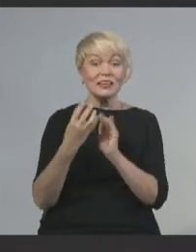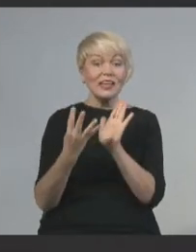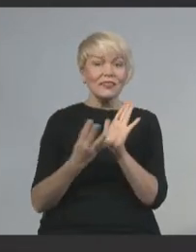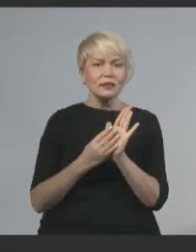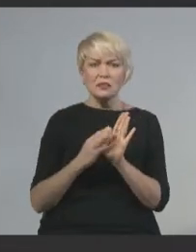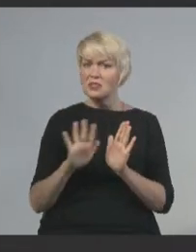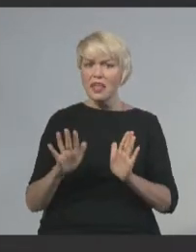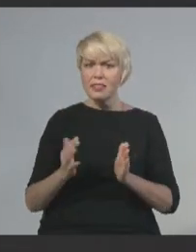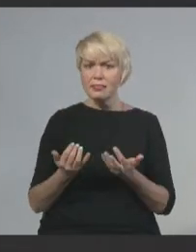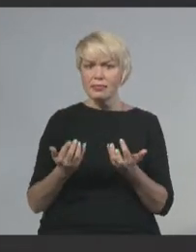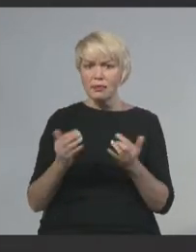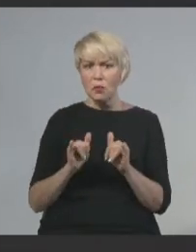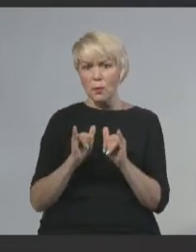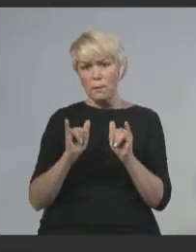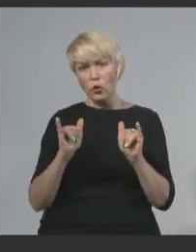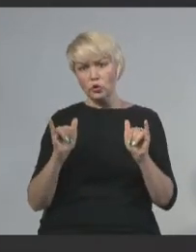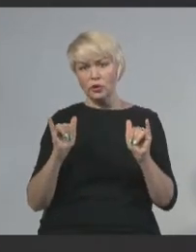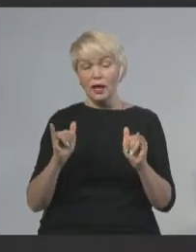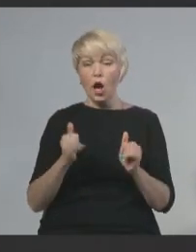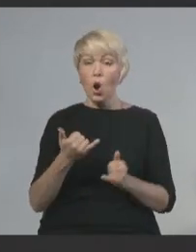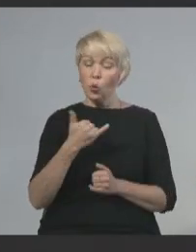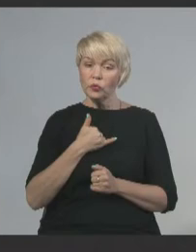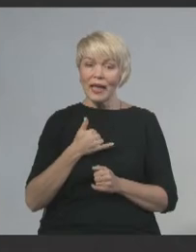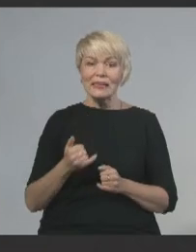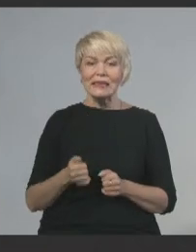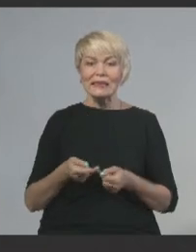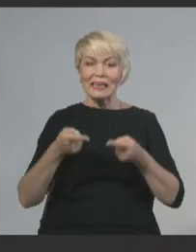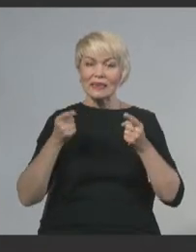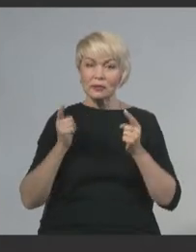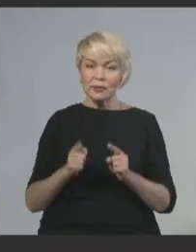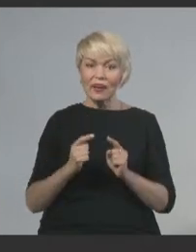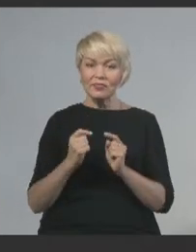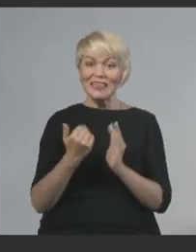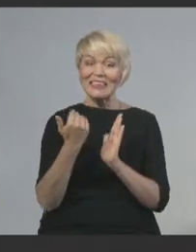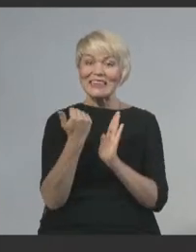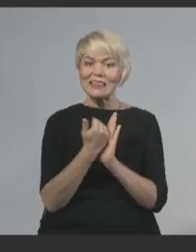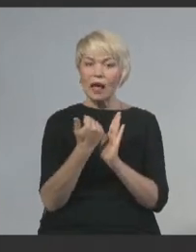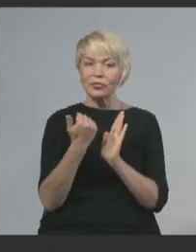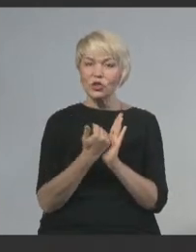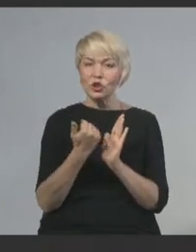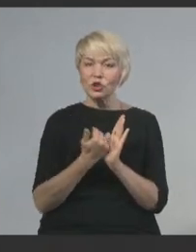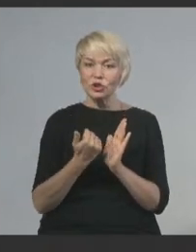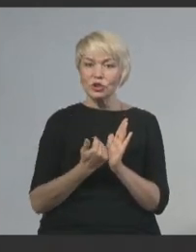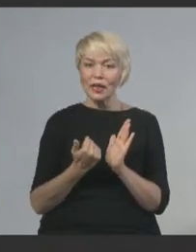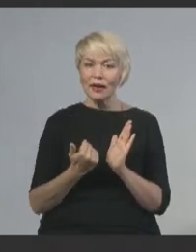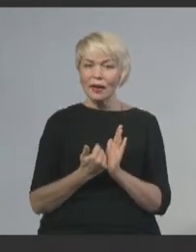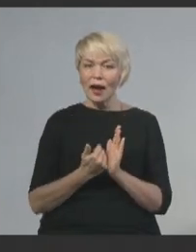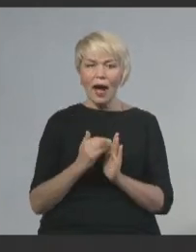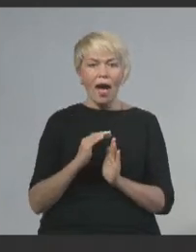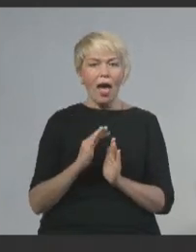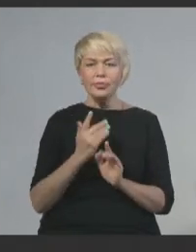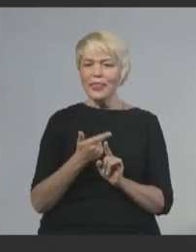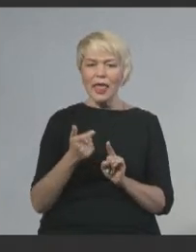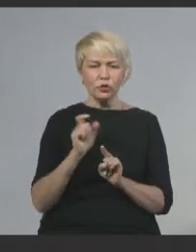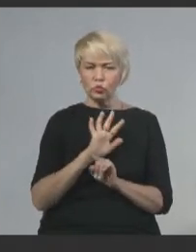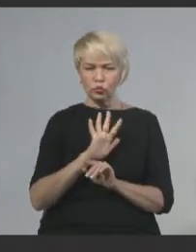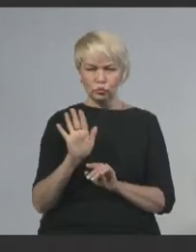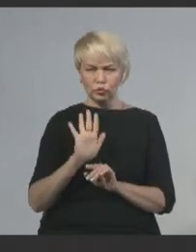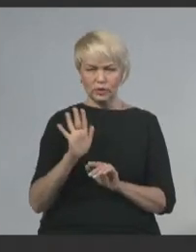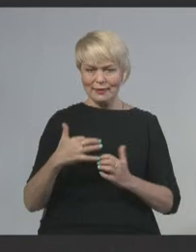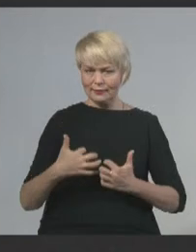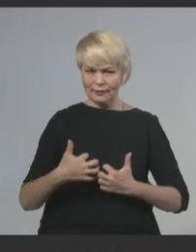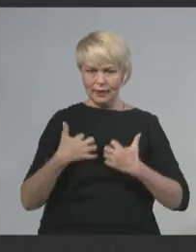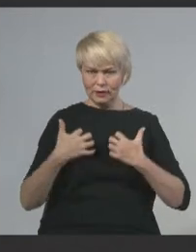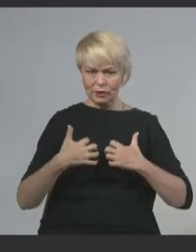debt and that's i think also affect people's trust in both media